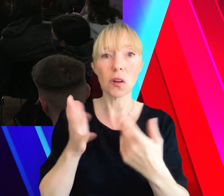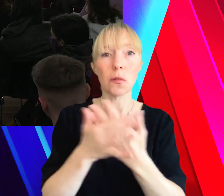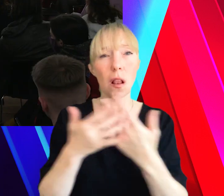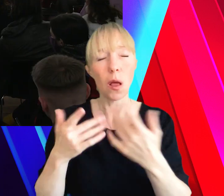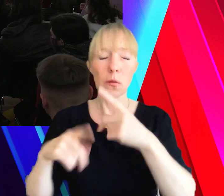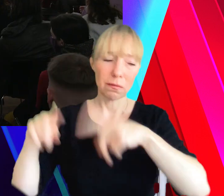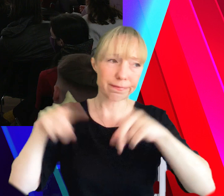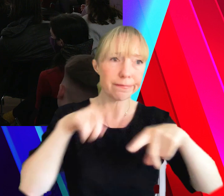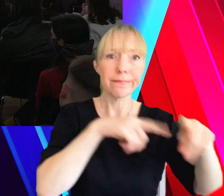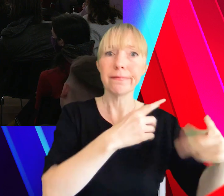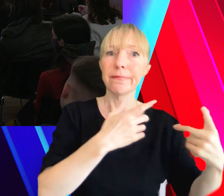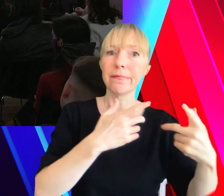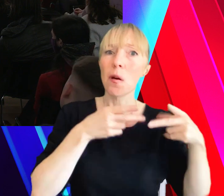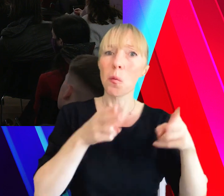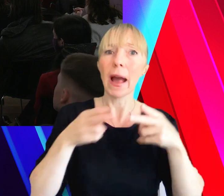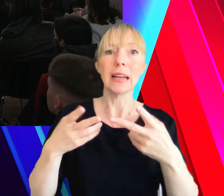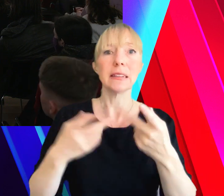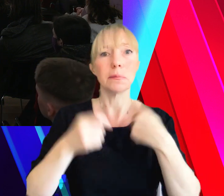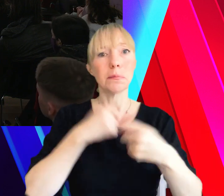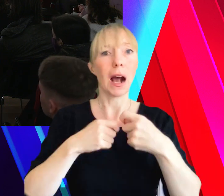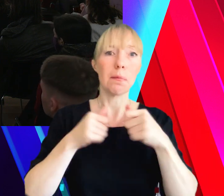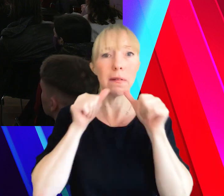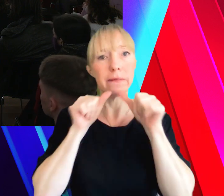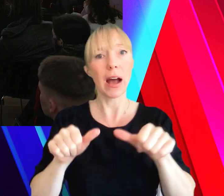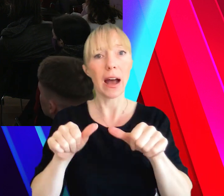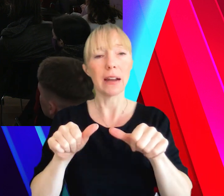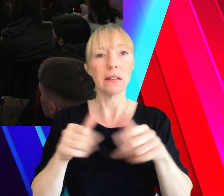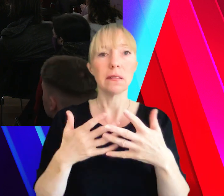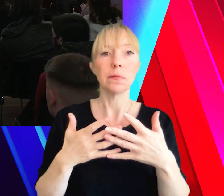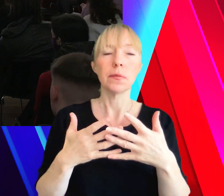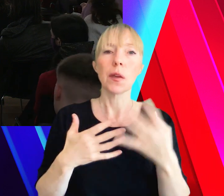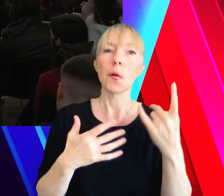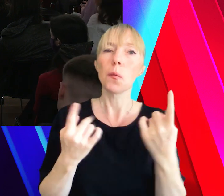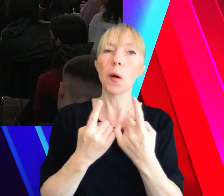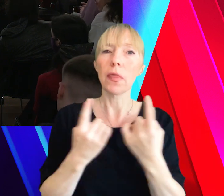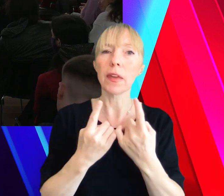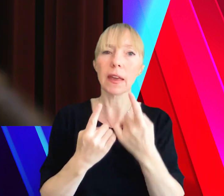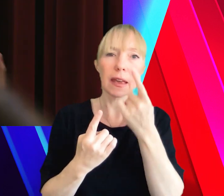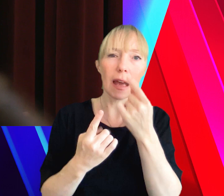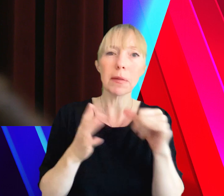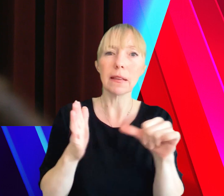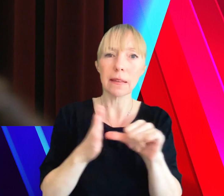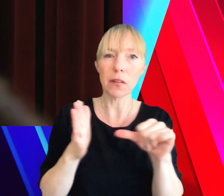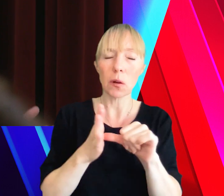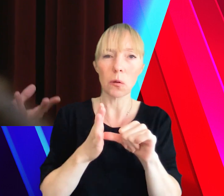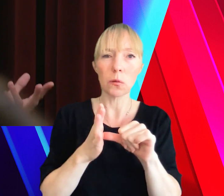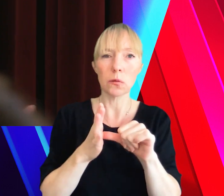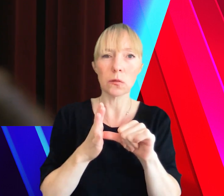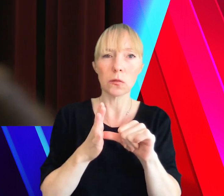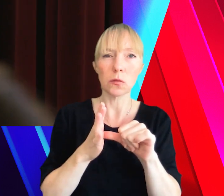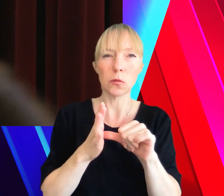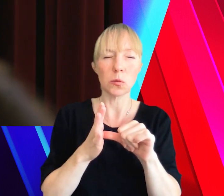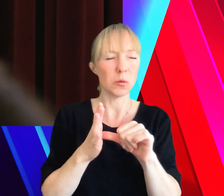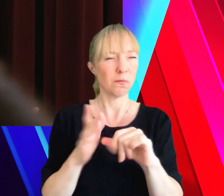like the loads of different ways that we get into it, like why we do that. And I think one of the things is like it